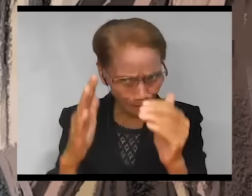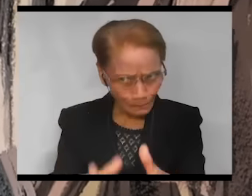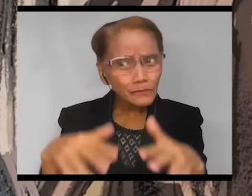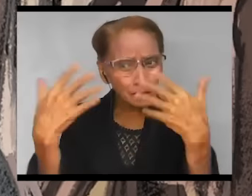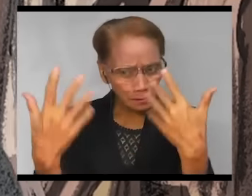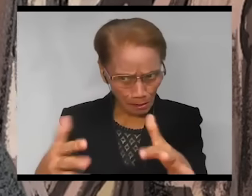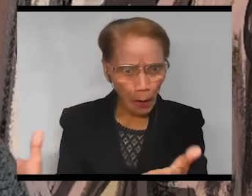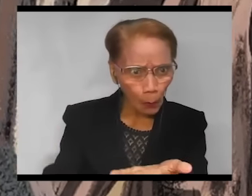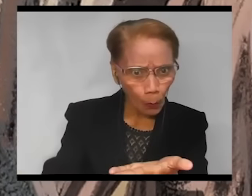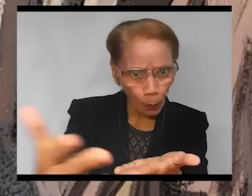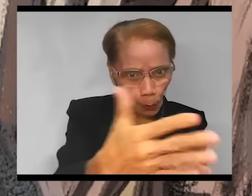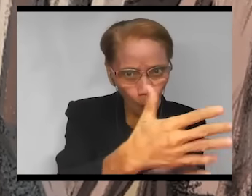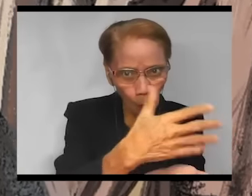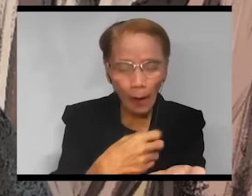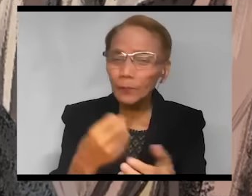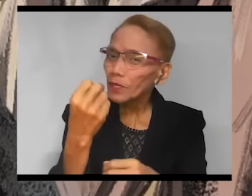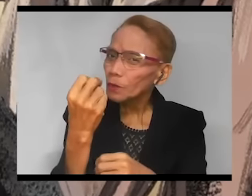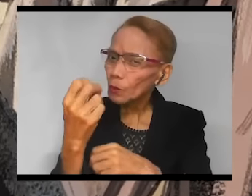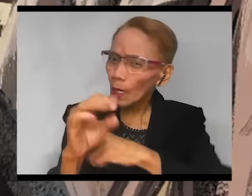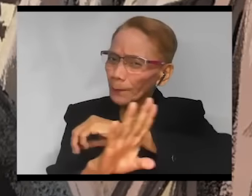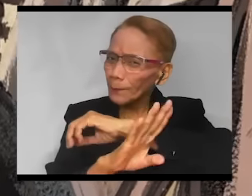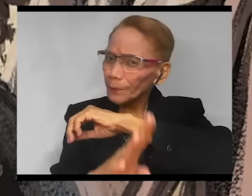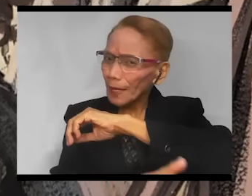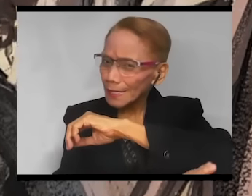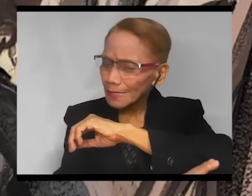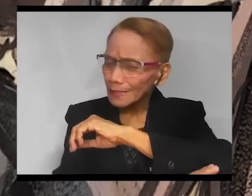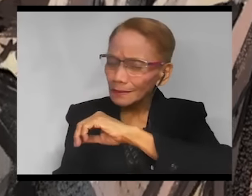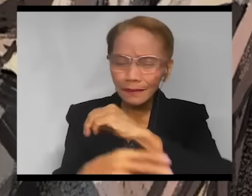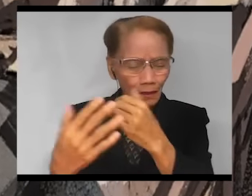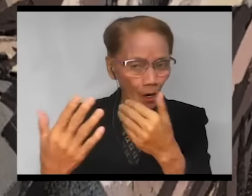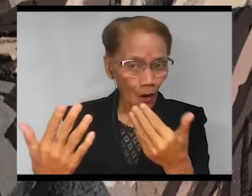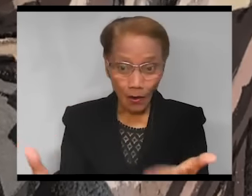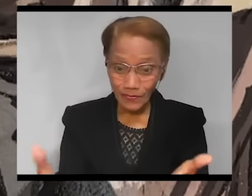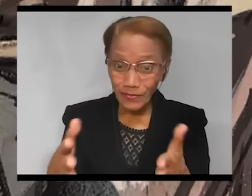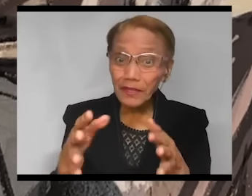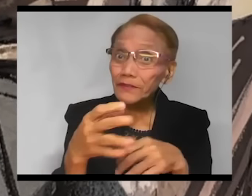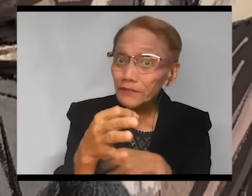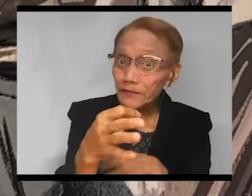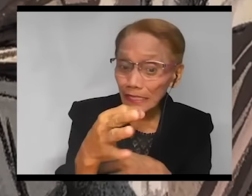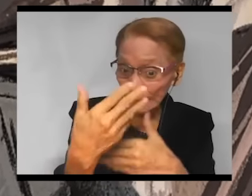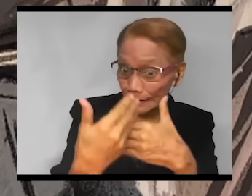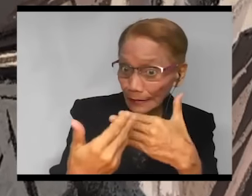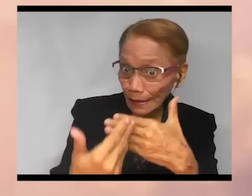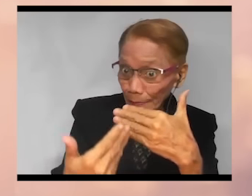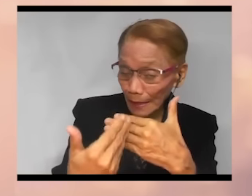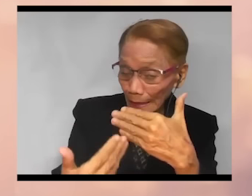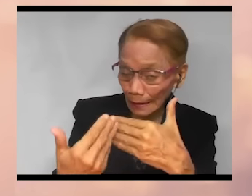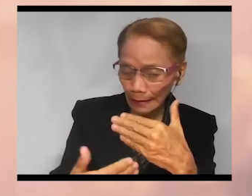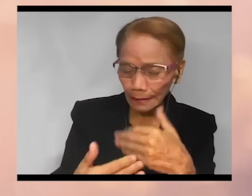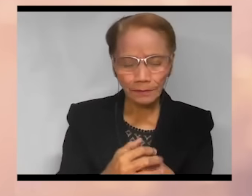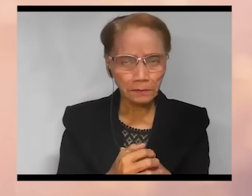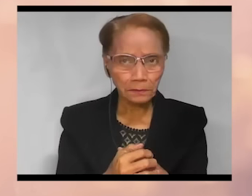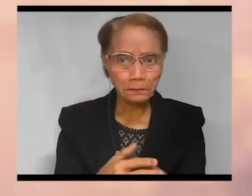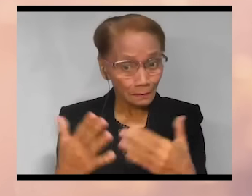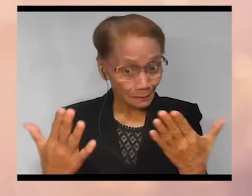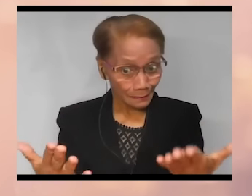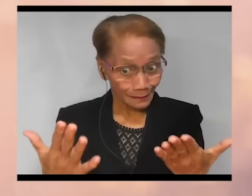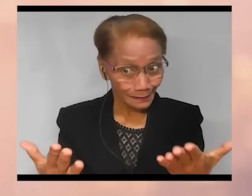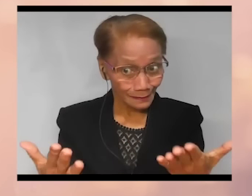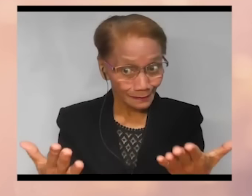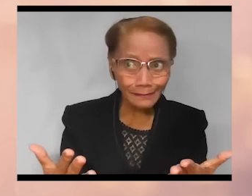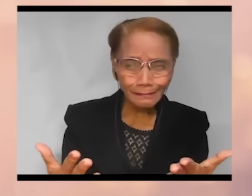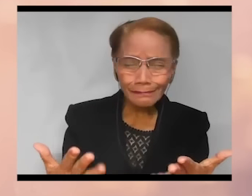collect 12 wicker baskets of fragments from the 5 barley loaves. This sign made the